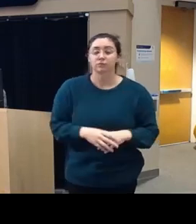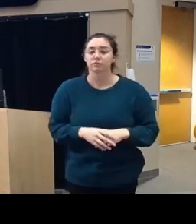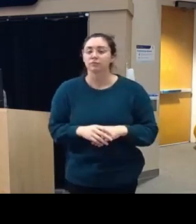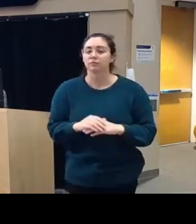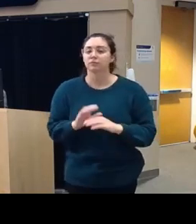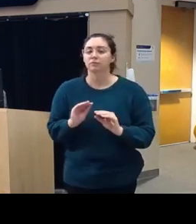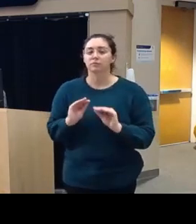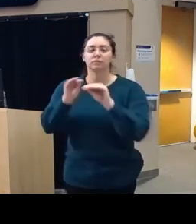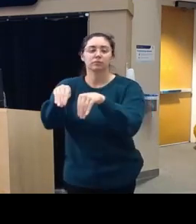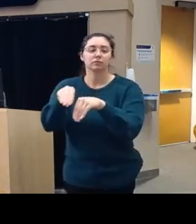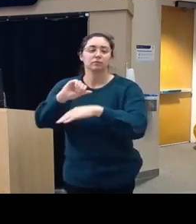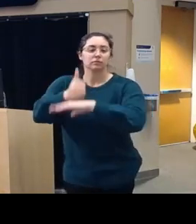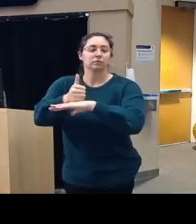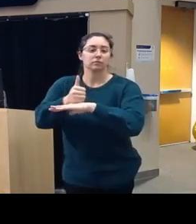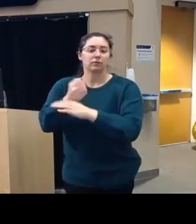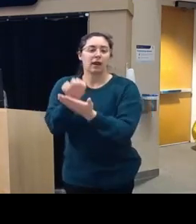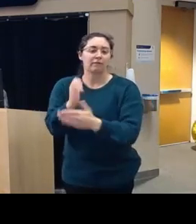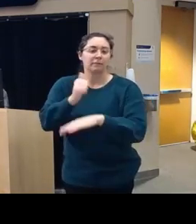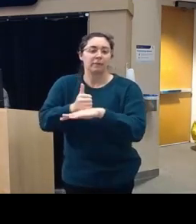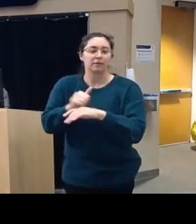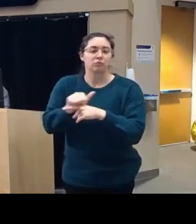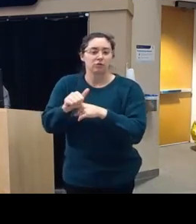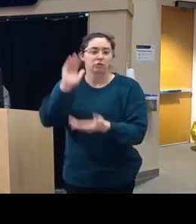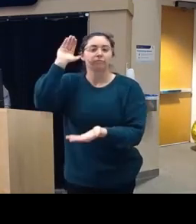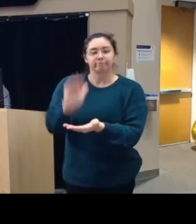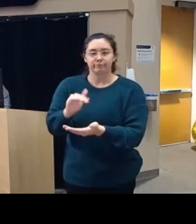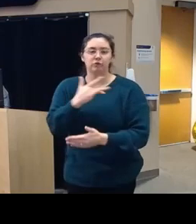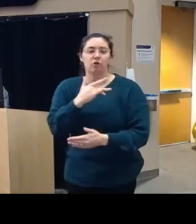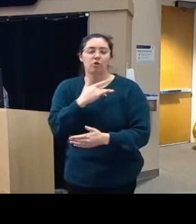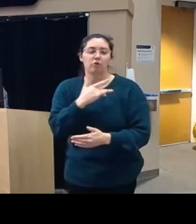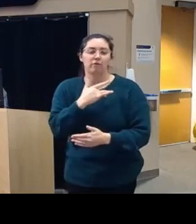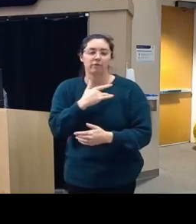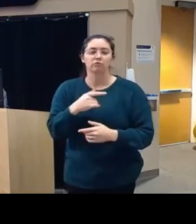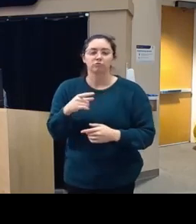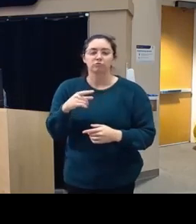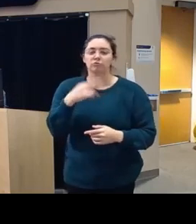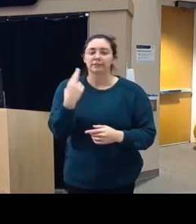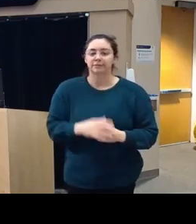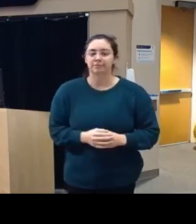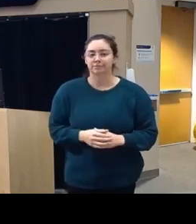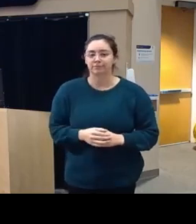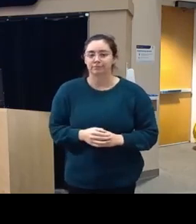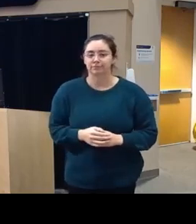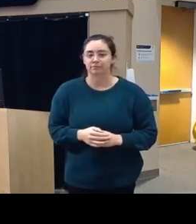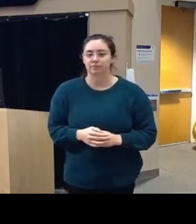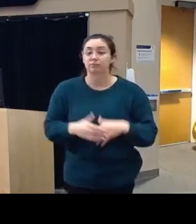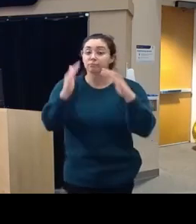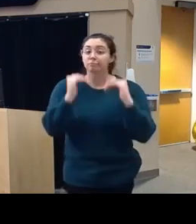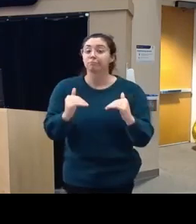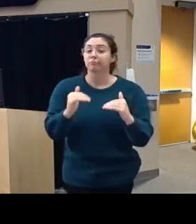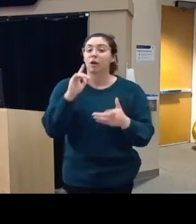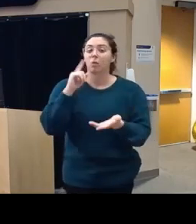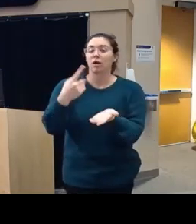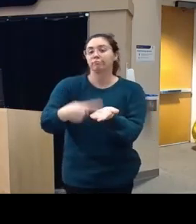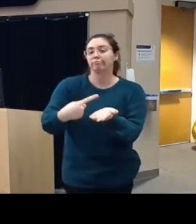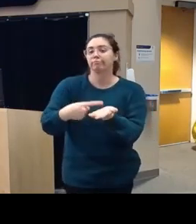evidence-based practices in this population to reduce cardiovascular risk. And I'm going to talk a little bit about partner